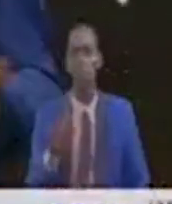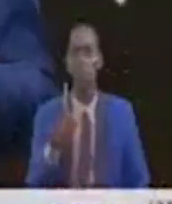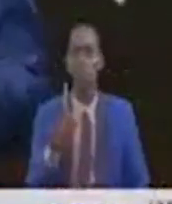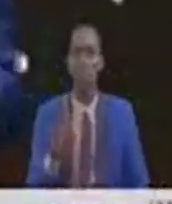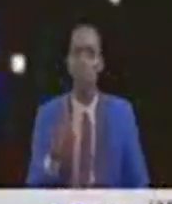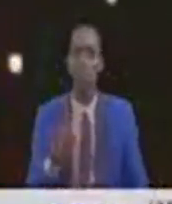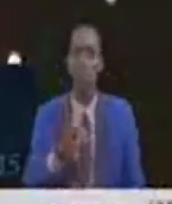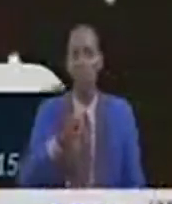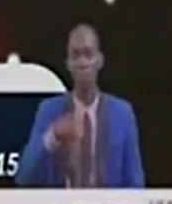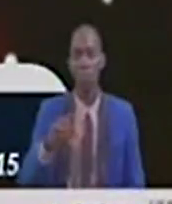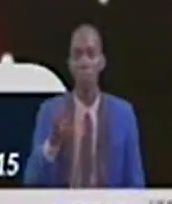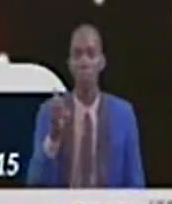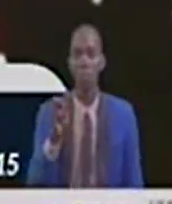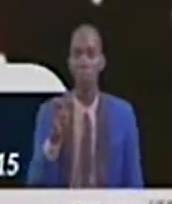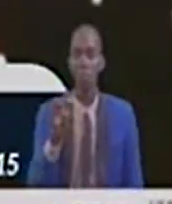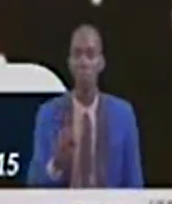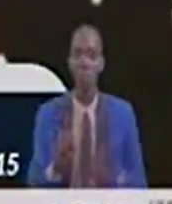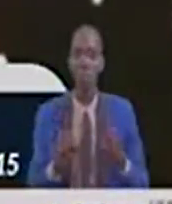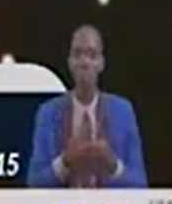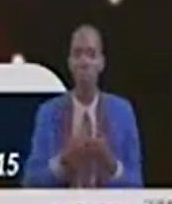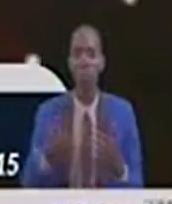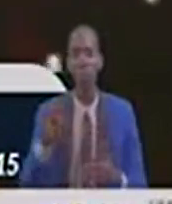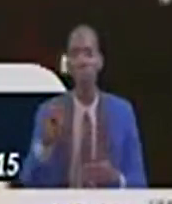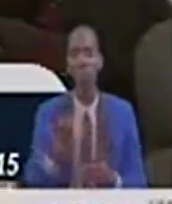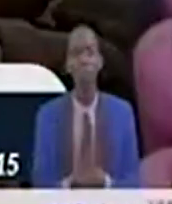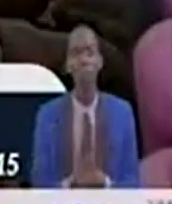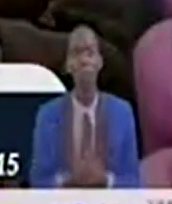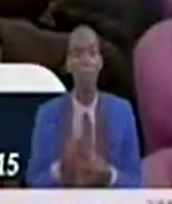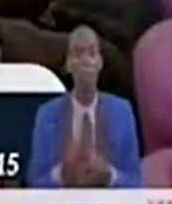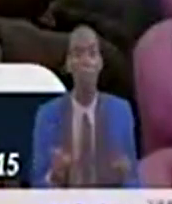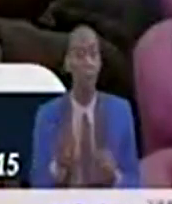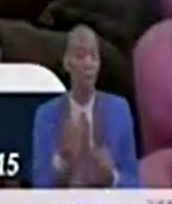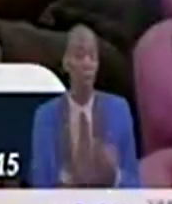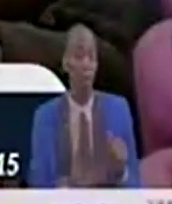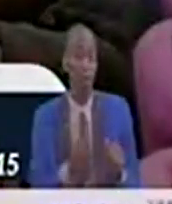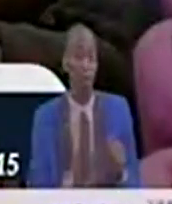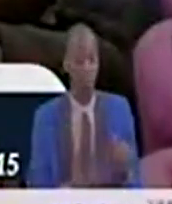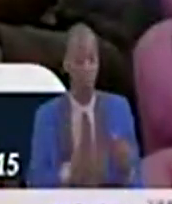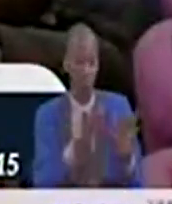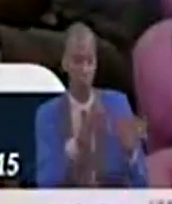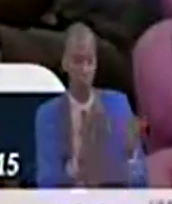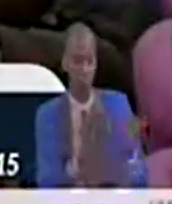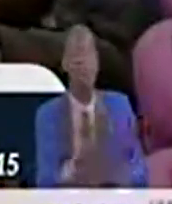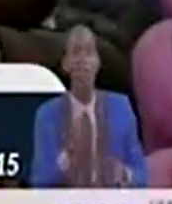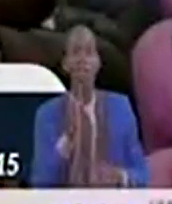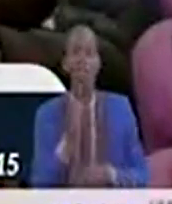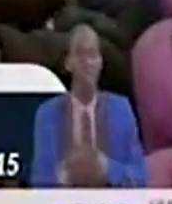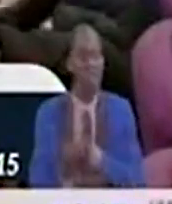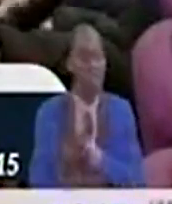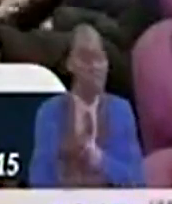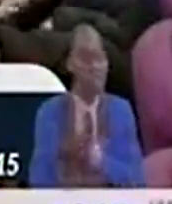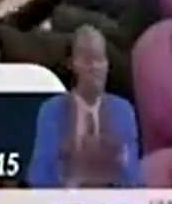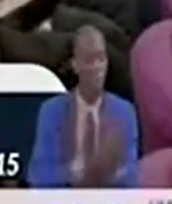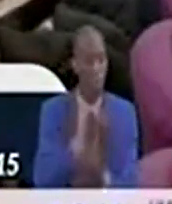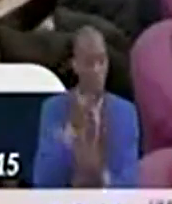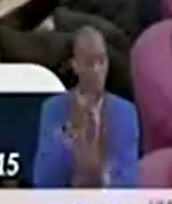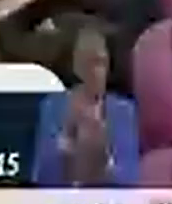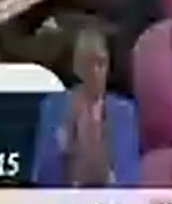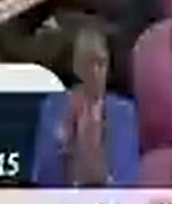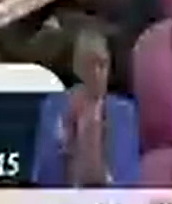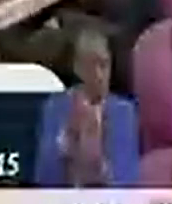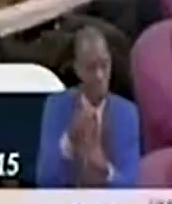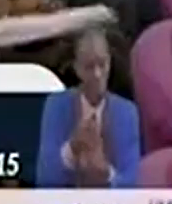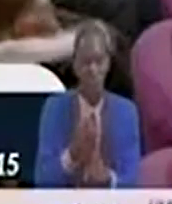chapter 1, I'm reading from verse 14. But every man is tempted when he is drawn